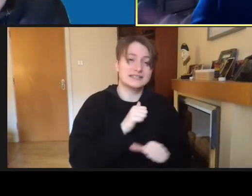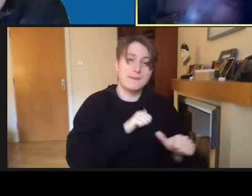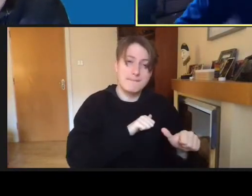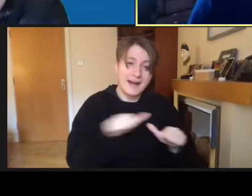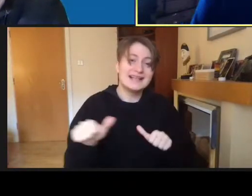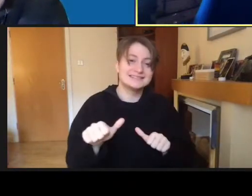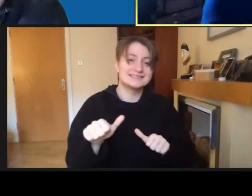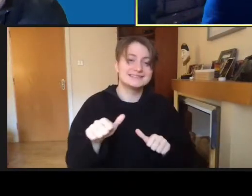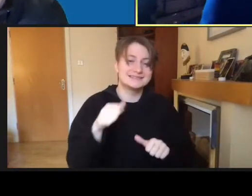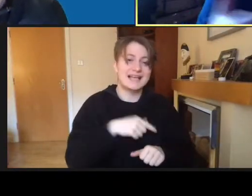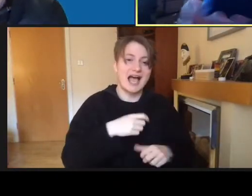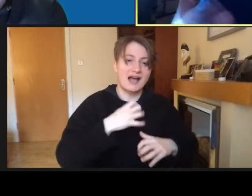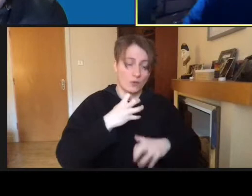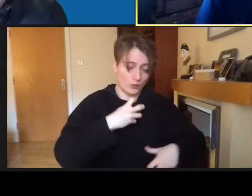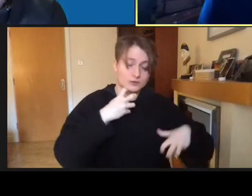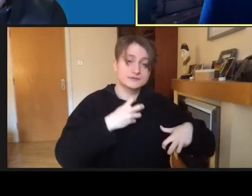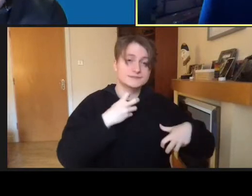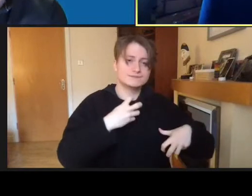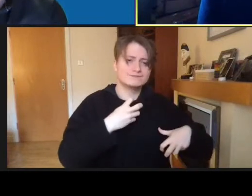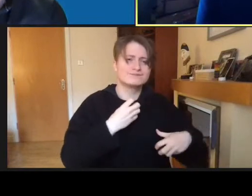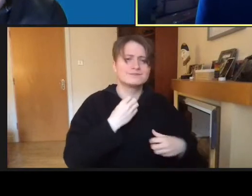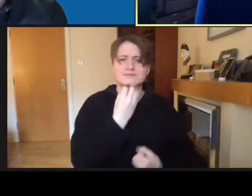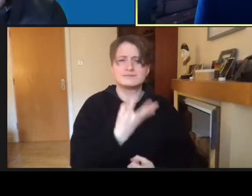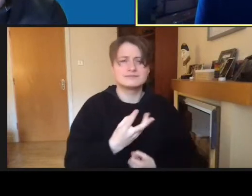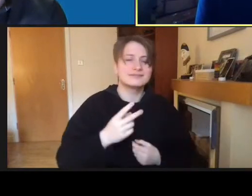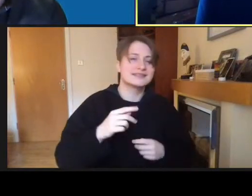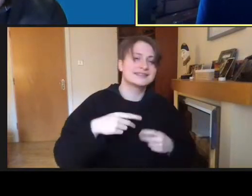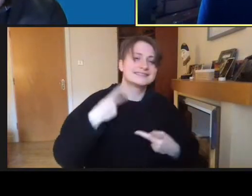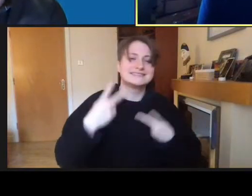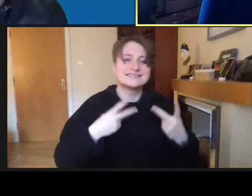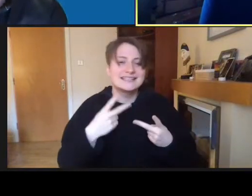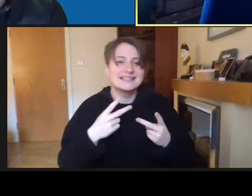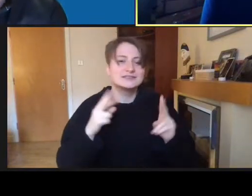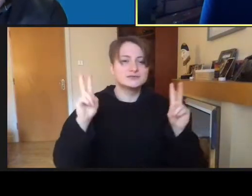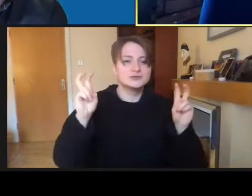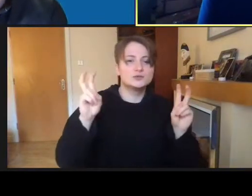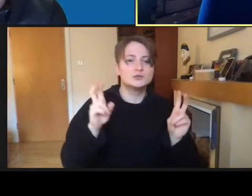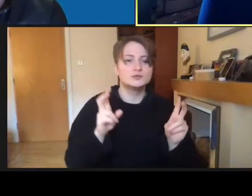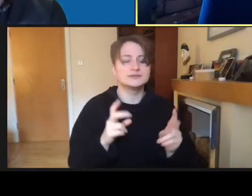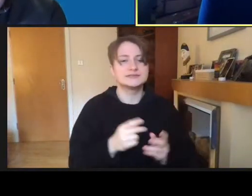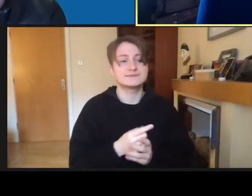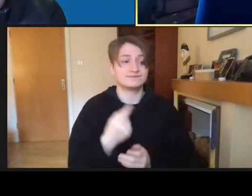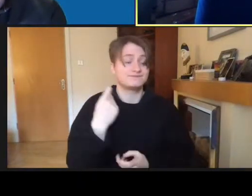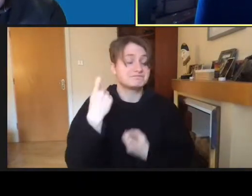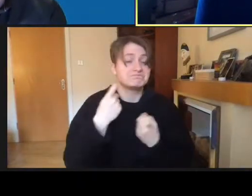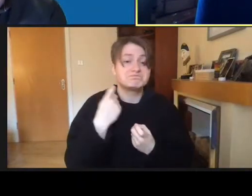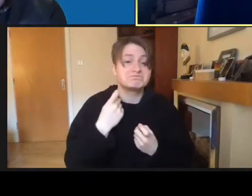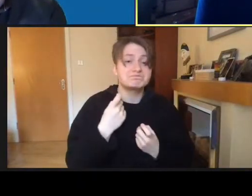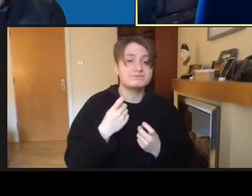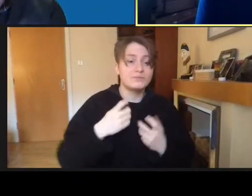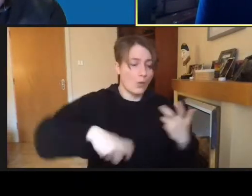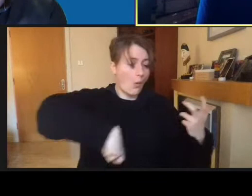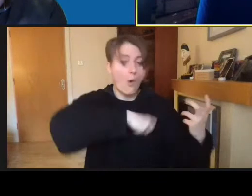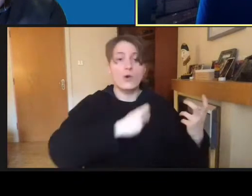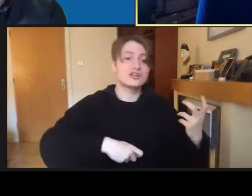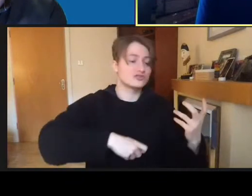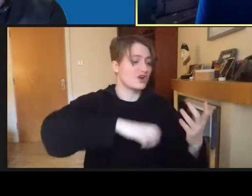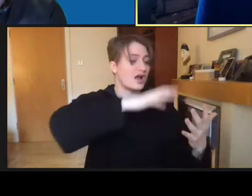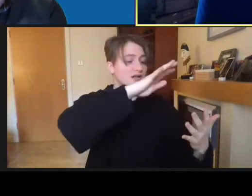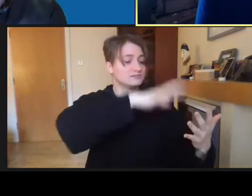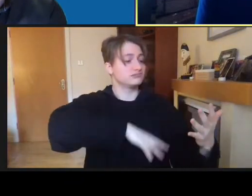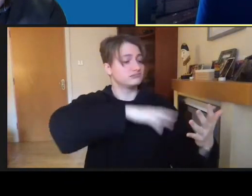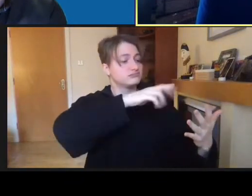Playing those nice singing tunes. You think of the orchestral repertoire of, even Tchaikovsky's Fifth